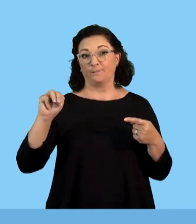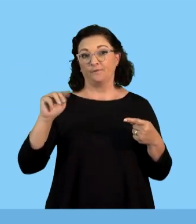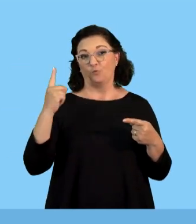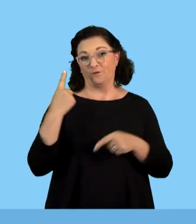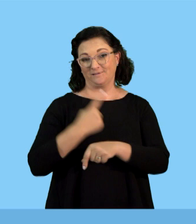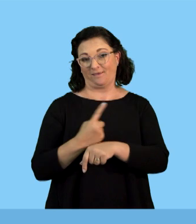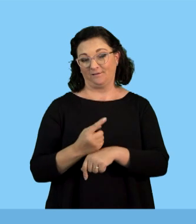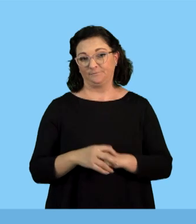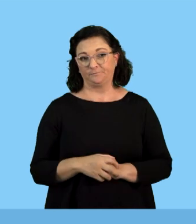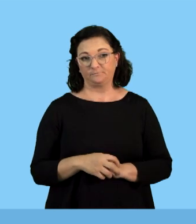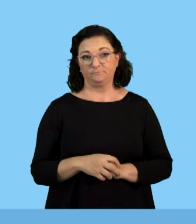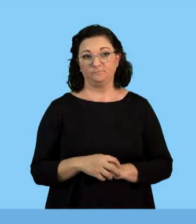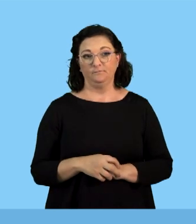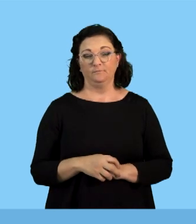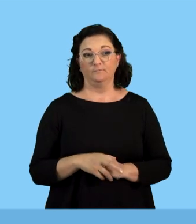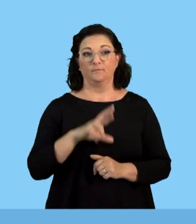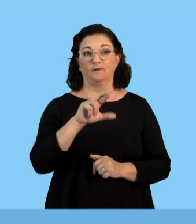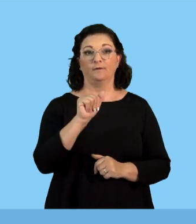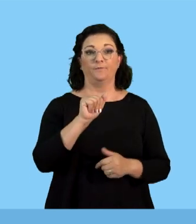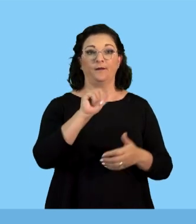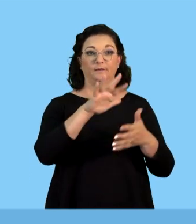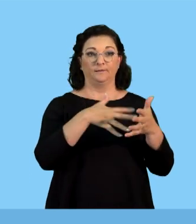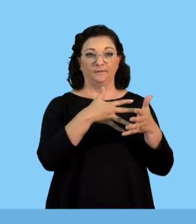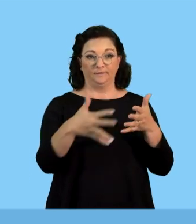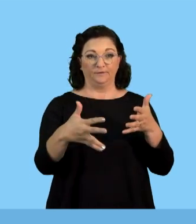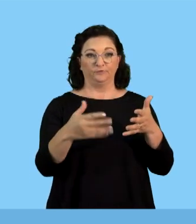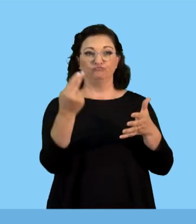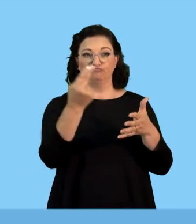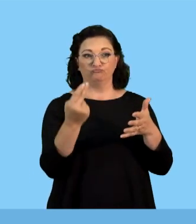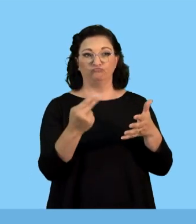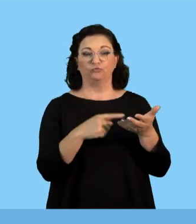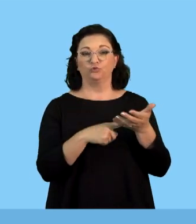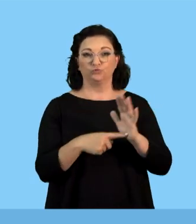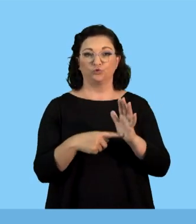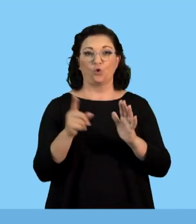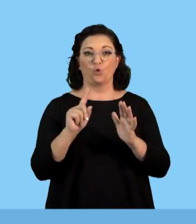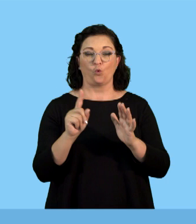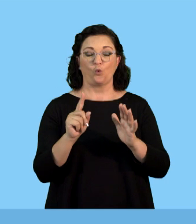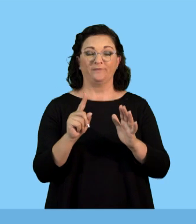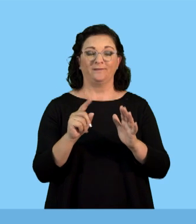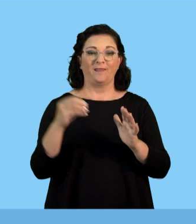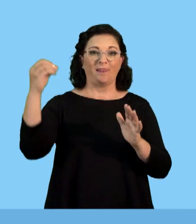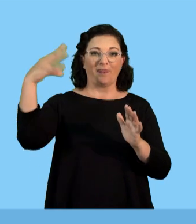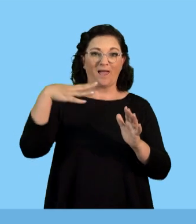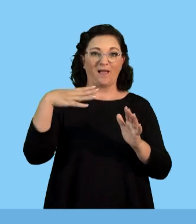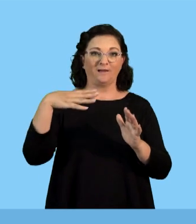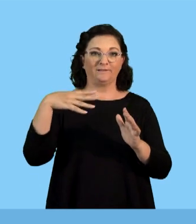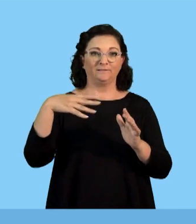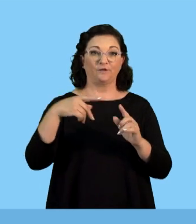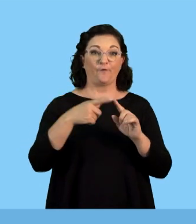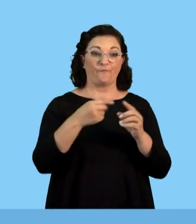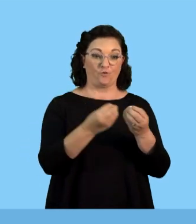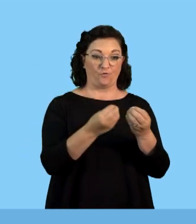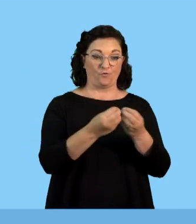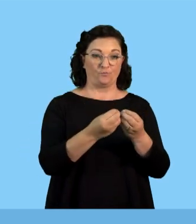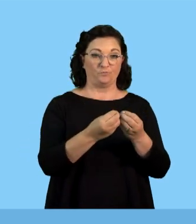per second. And then that a ray diagram is a drawing that shows the path of light. So showing the path of light